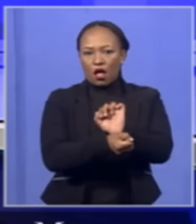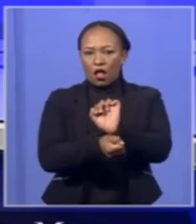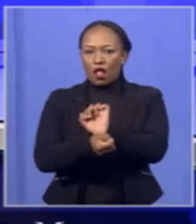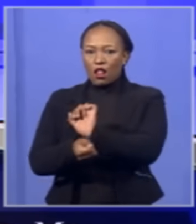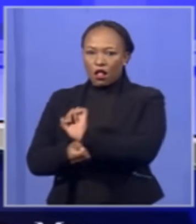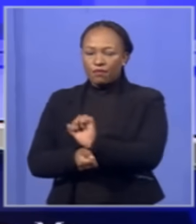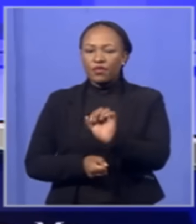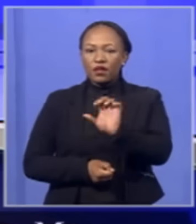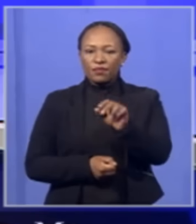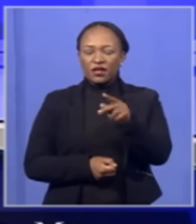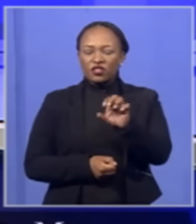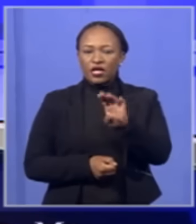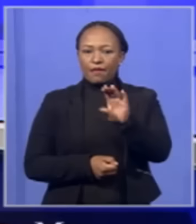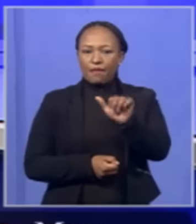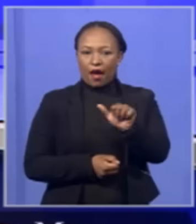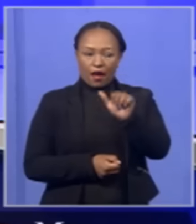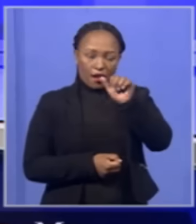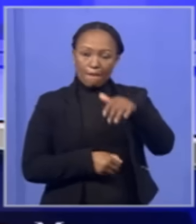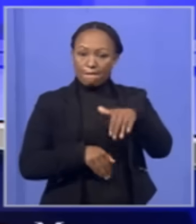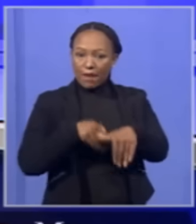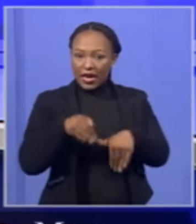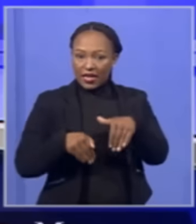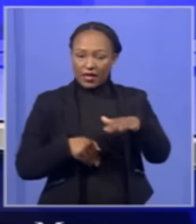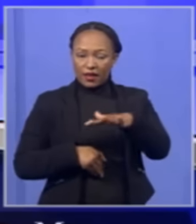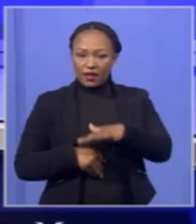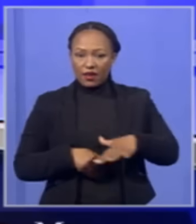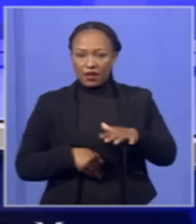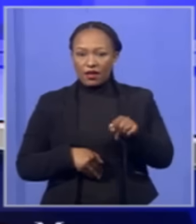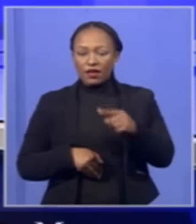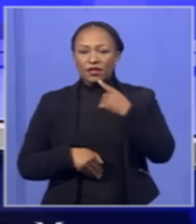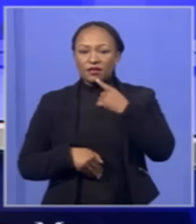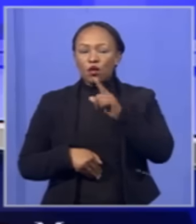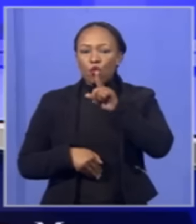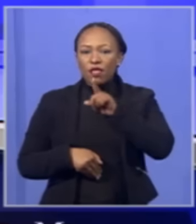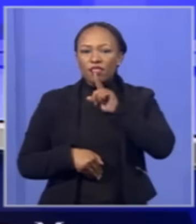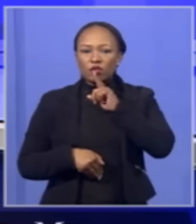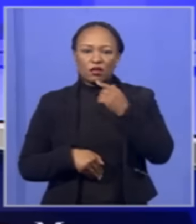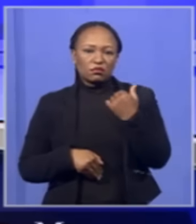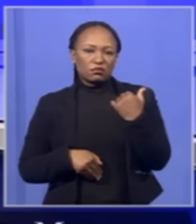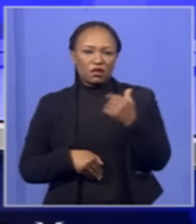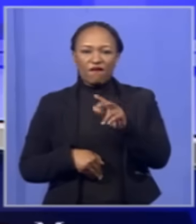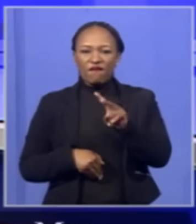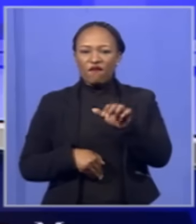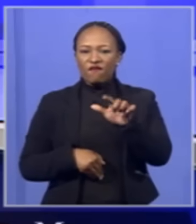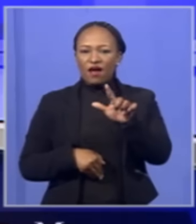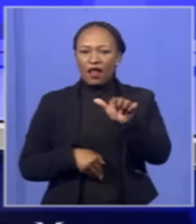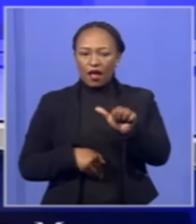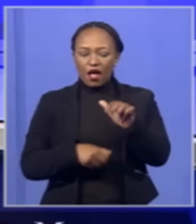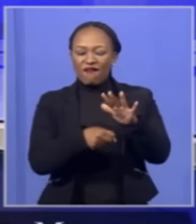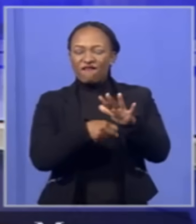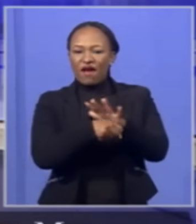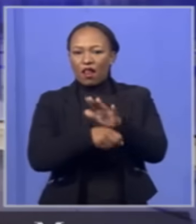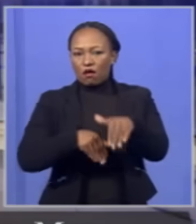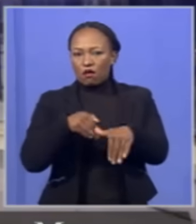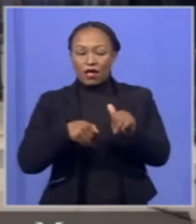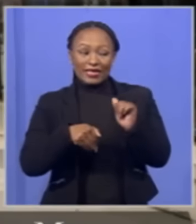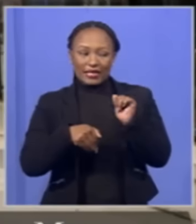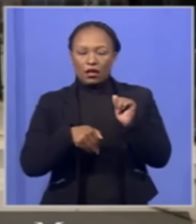Barberton. Dipego tsa go sa le gale di begile fa go tshwerwe barafi ba feta 1,000 mo letsholong la Vala Umkoti Maabane.